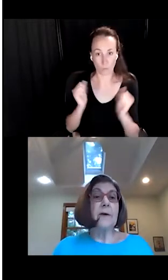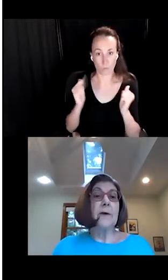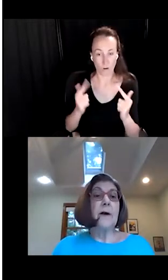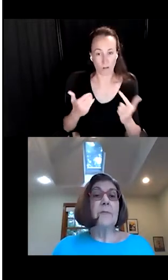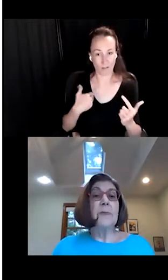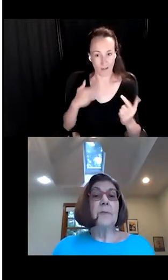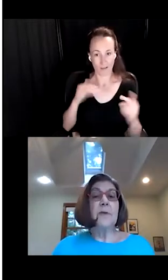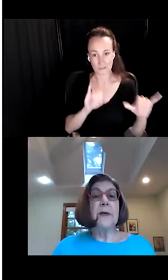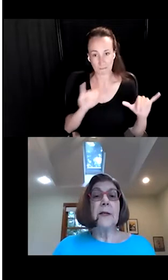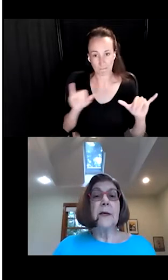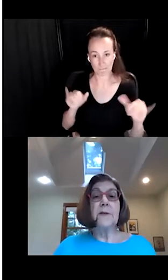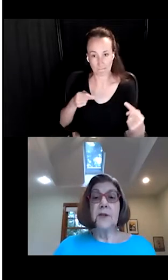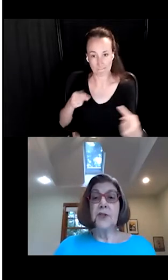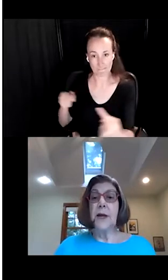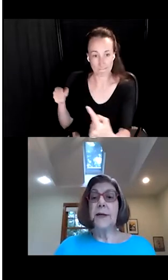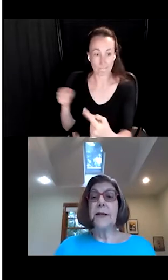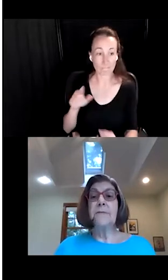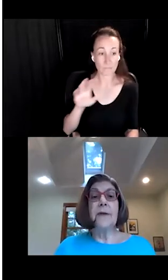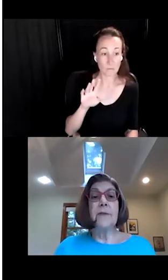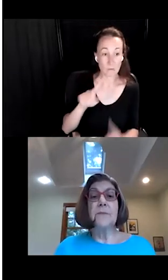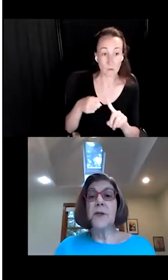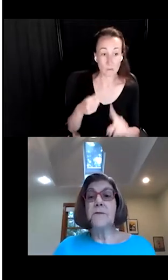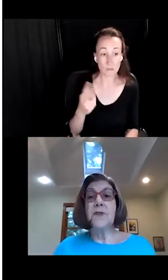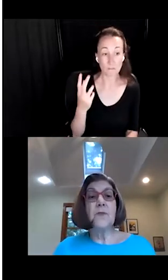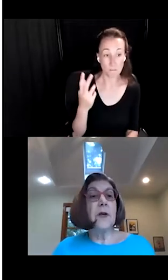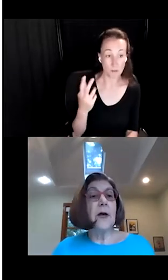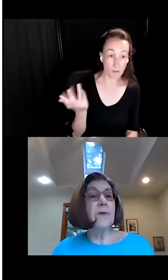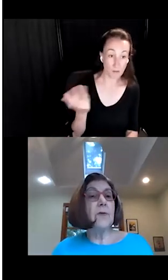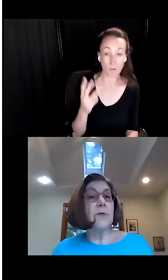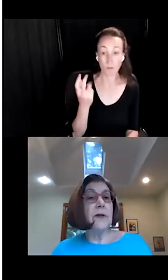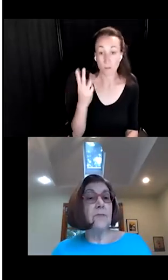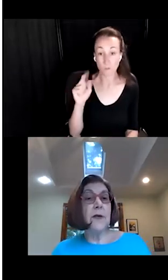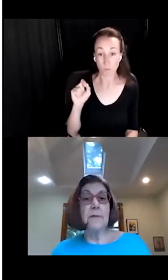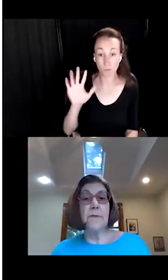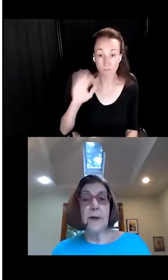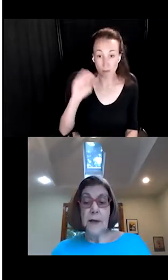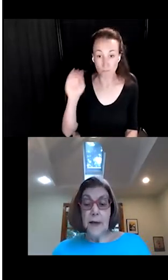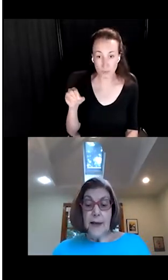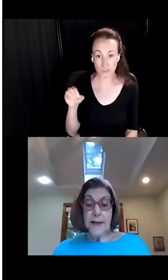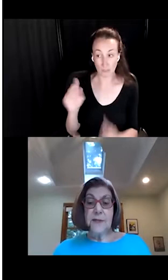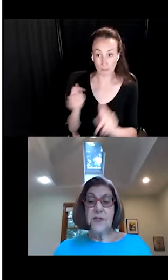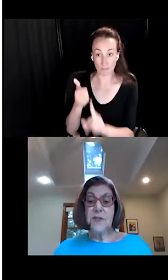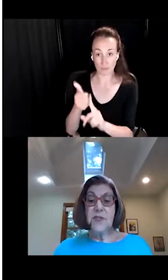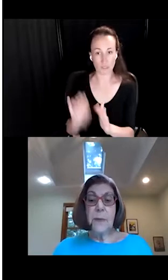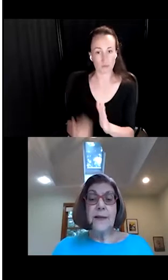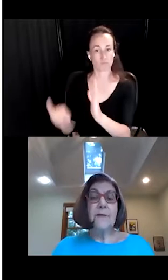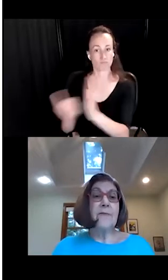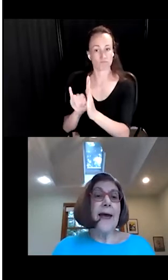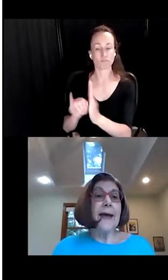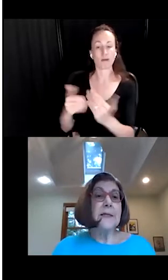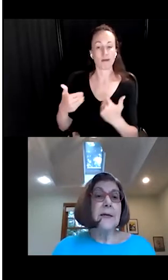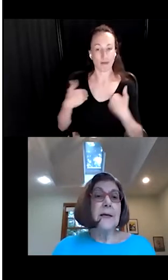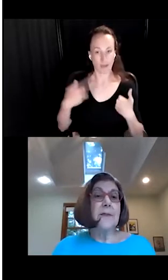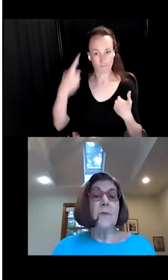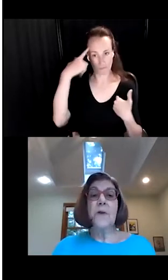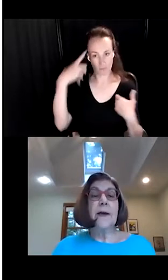12.5% of people with a mental health condition identify themselves as recovered or in recovery. And this is despite the